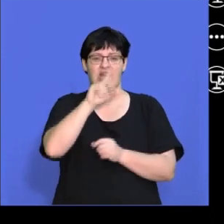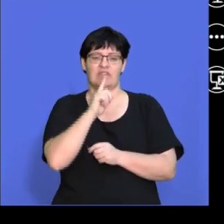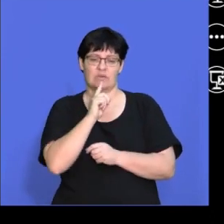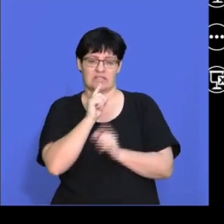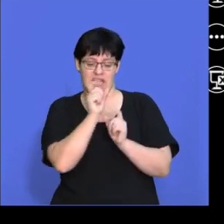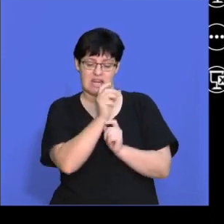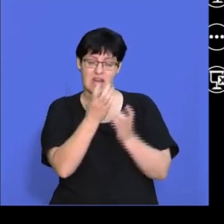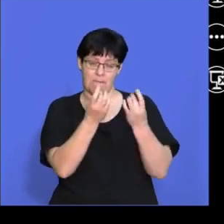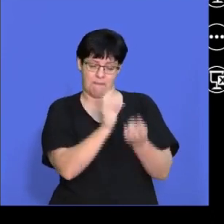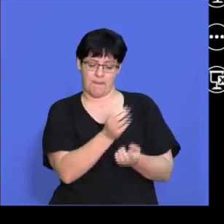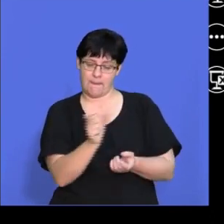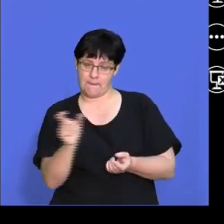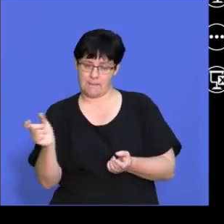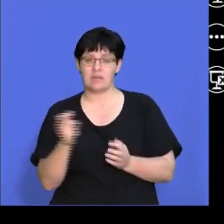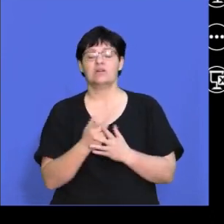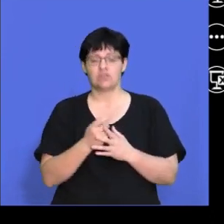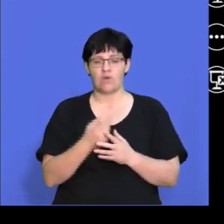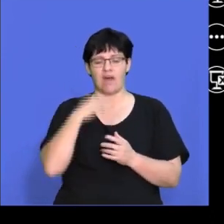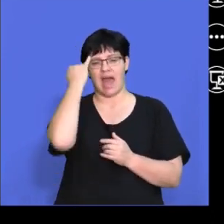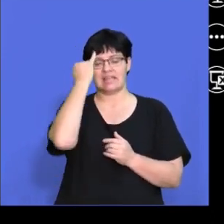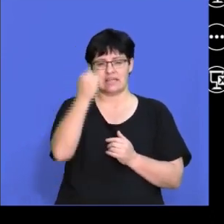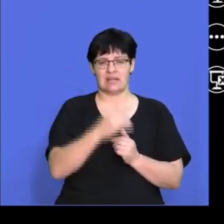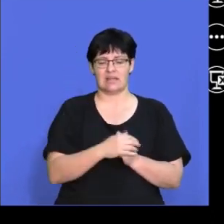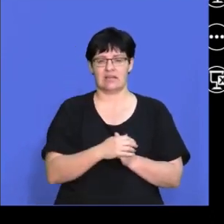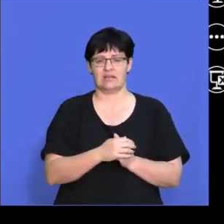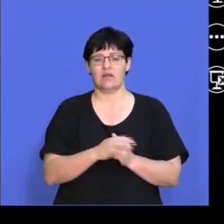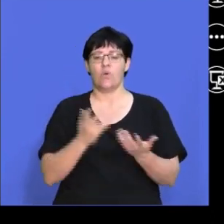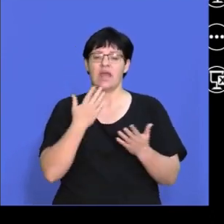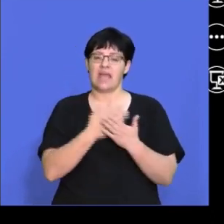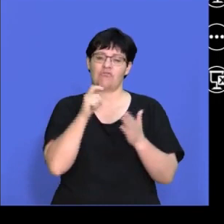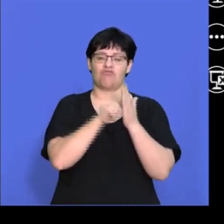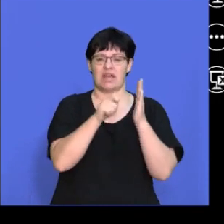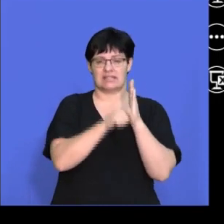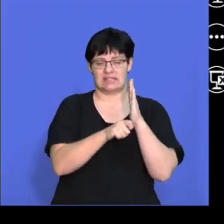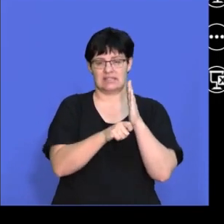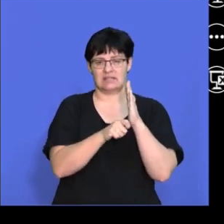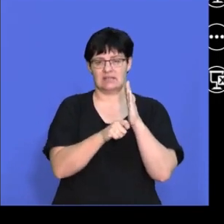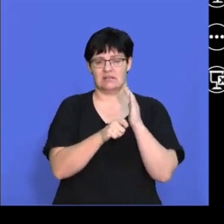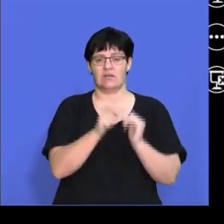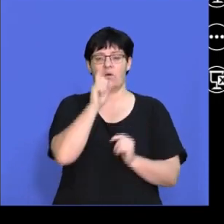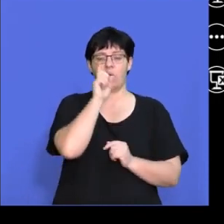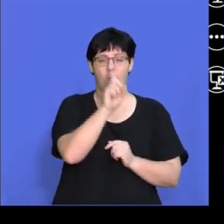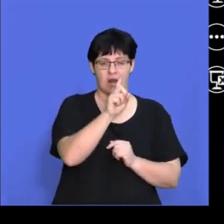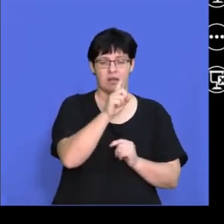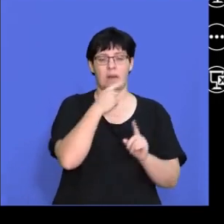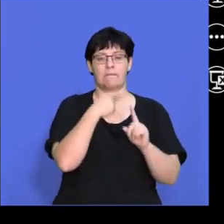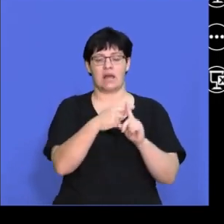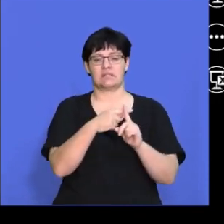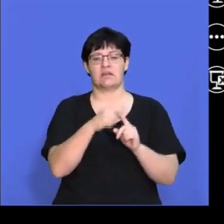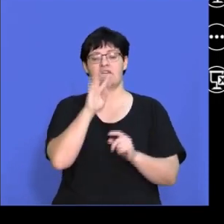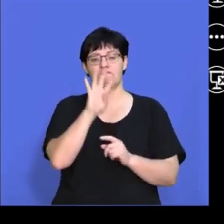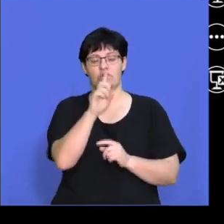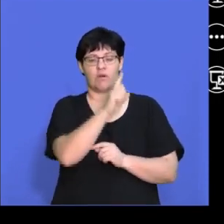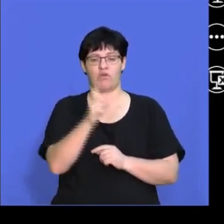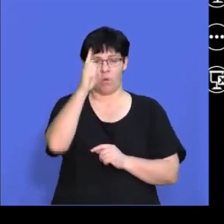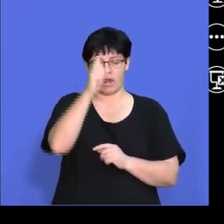that series of numbers. Okay, so we can start getting an idea of how we can write the 1 plus the 4